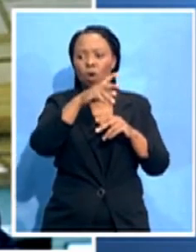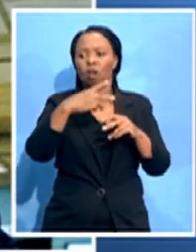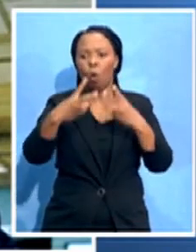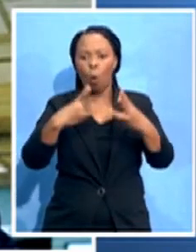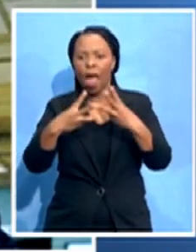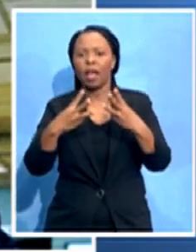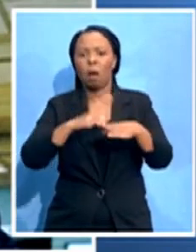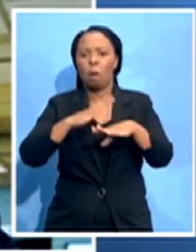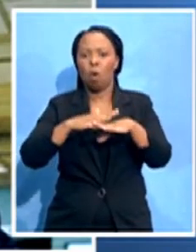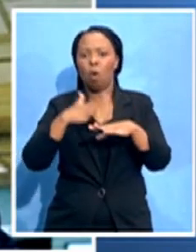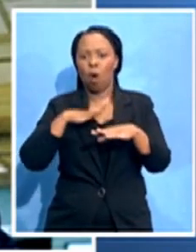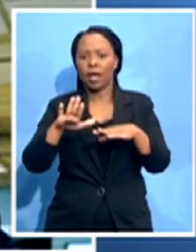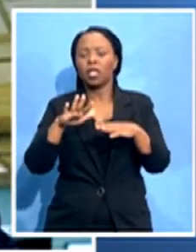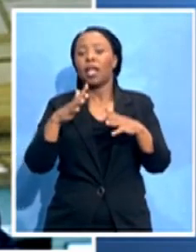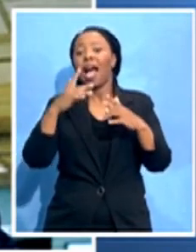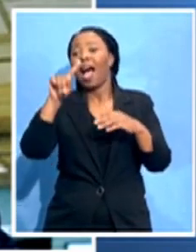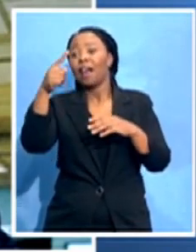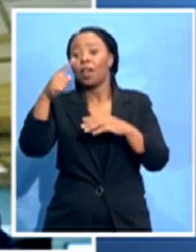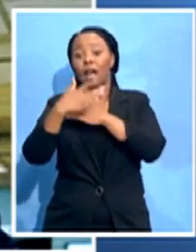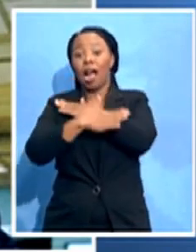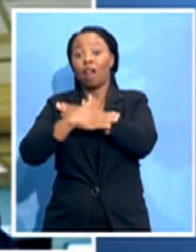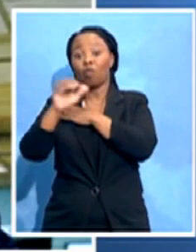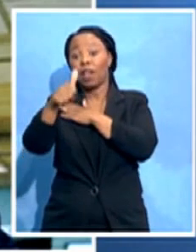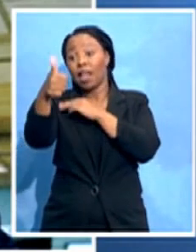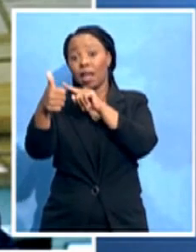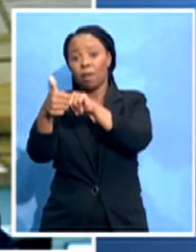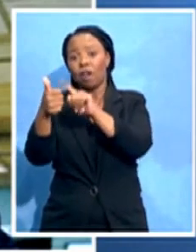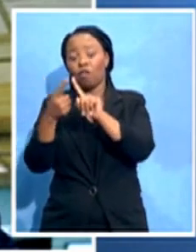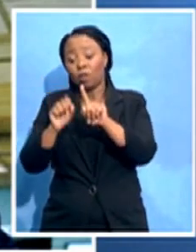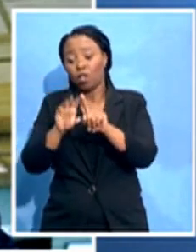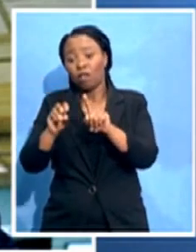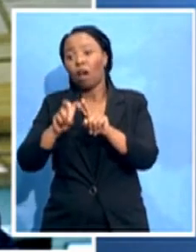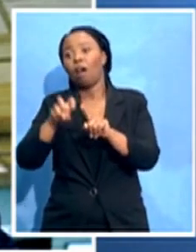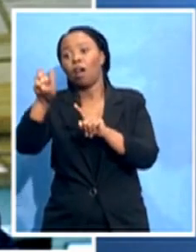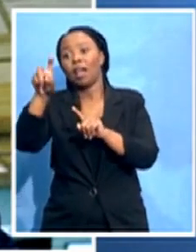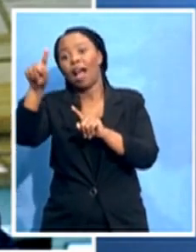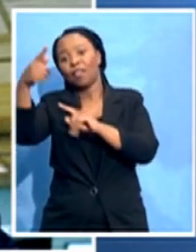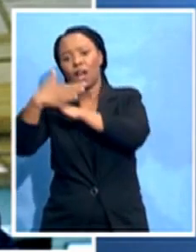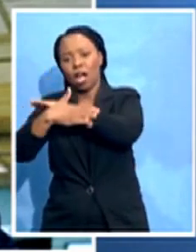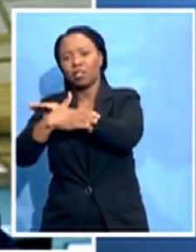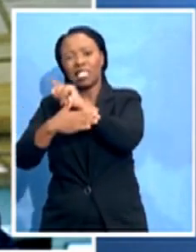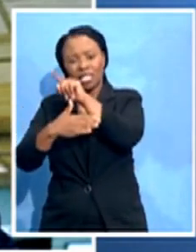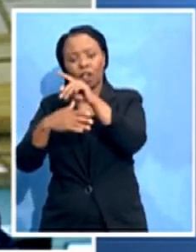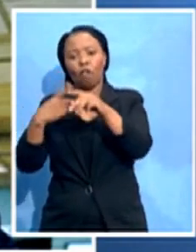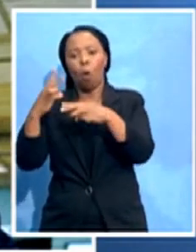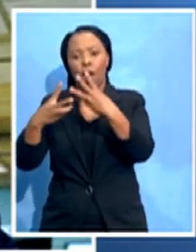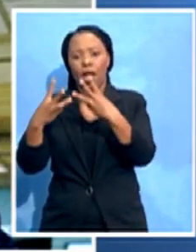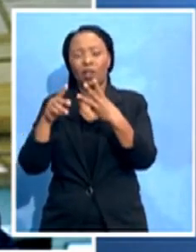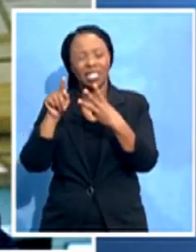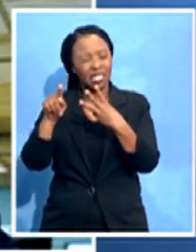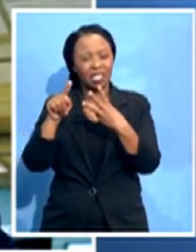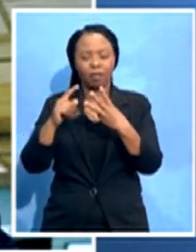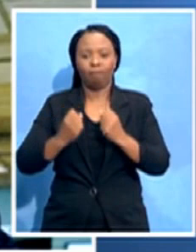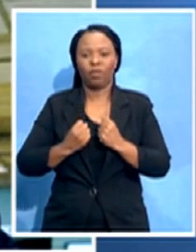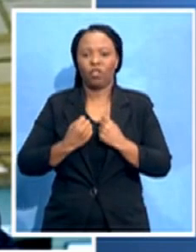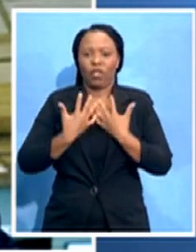neighboring countries from South Africa, South Africans. So that issue of infection, it might